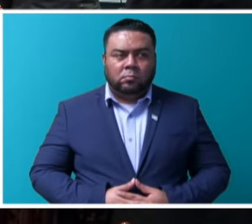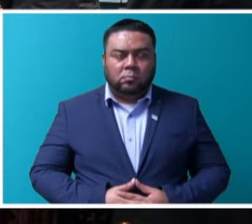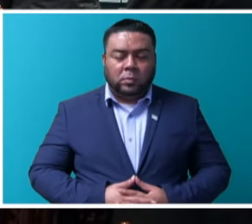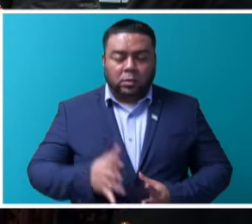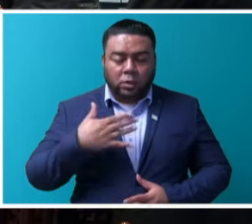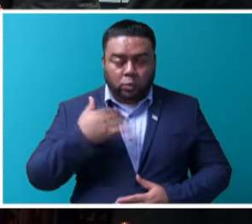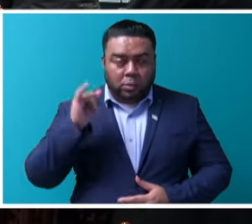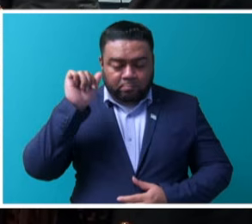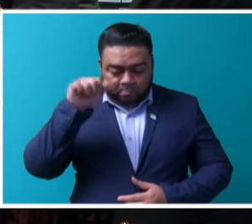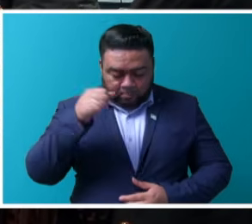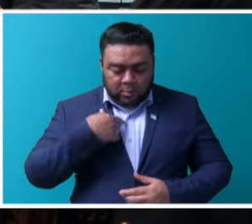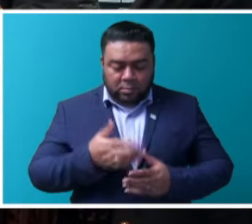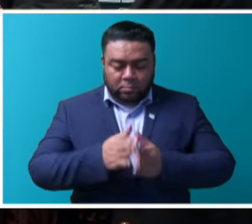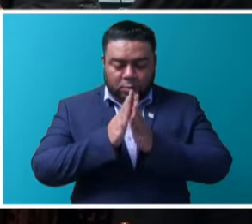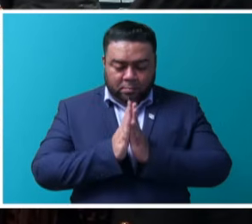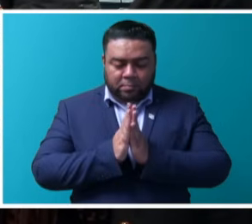Shall we bow our heads in prayer?